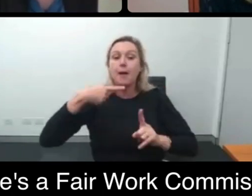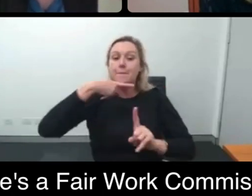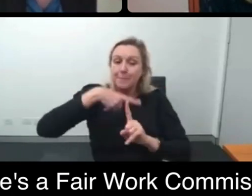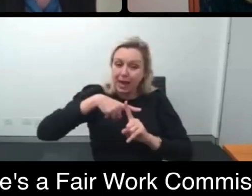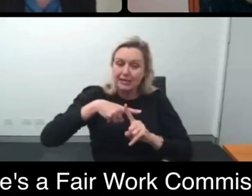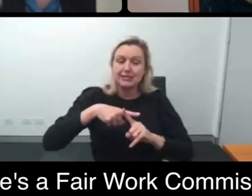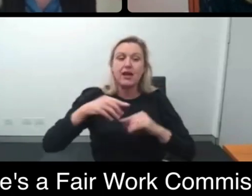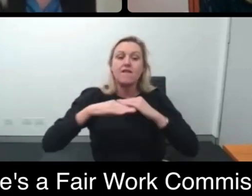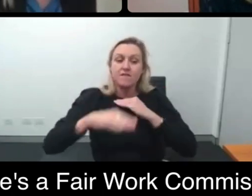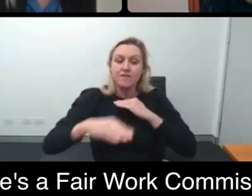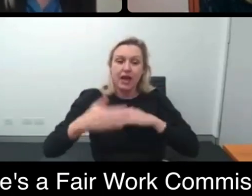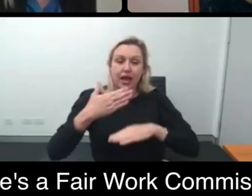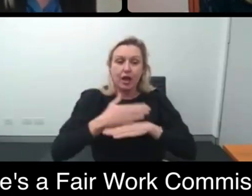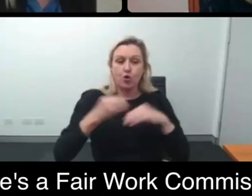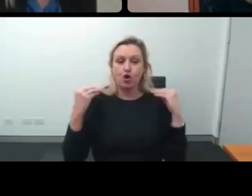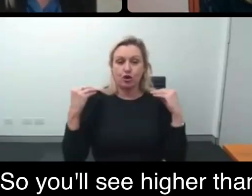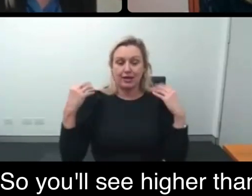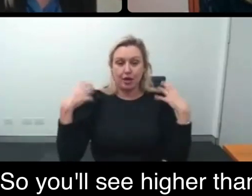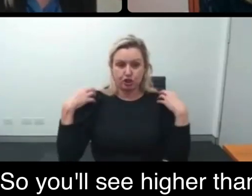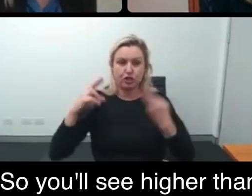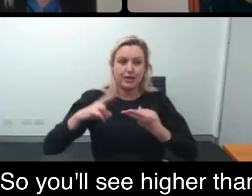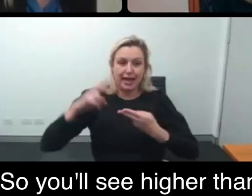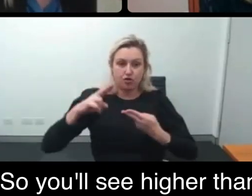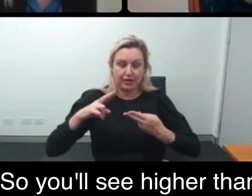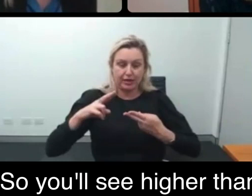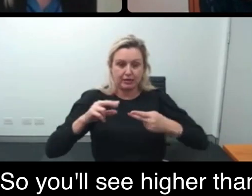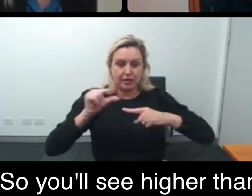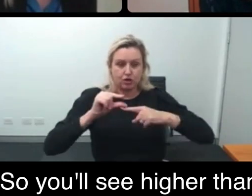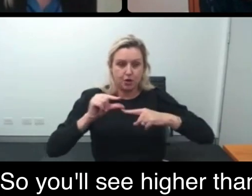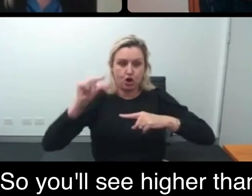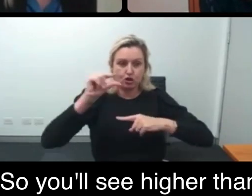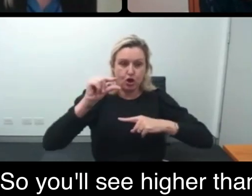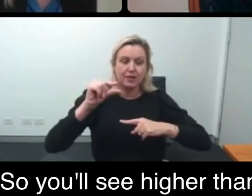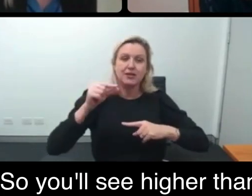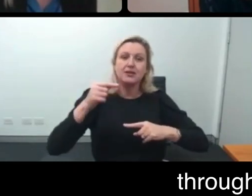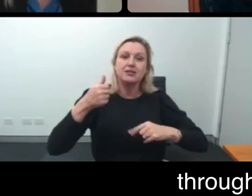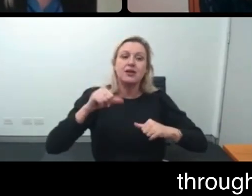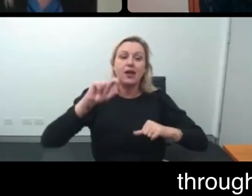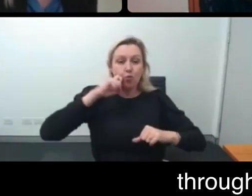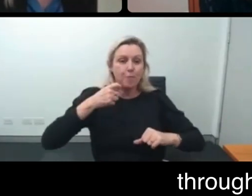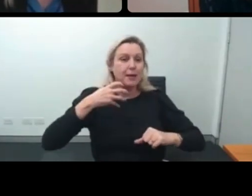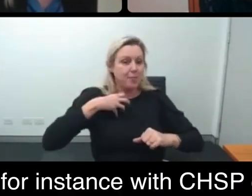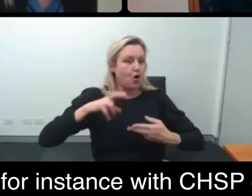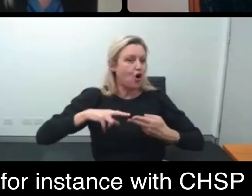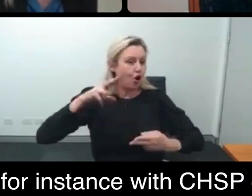Commission increase on top of that. So you'll see higher than trend numbers coming through there. So for instance,